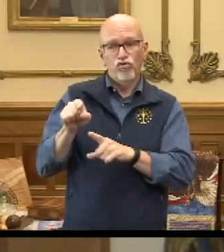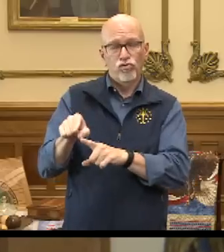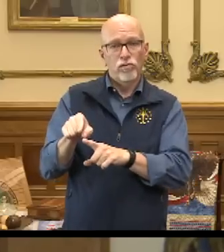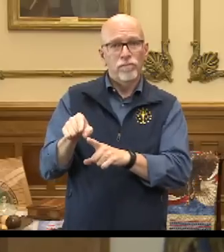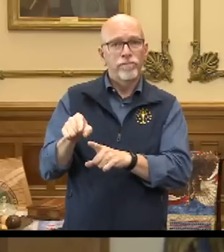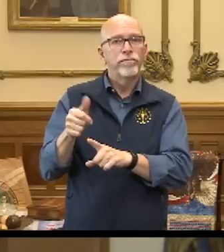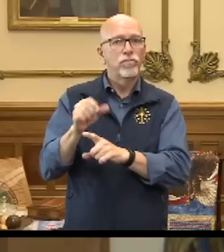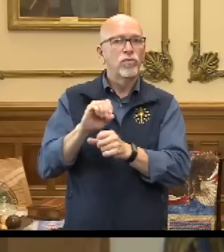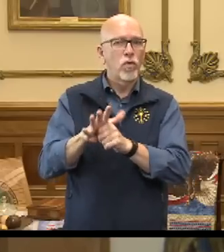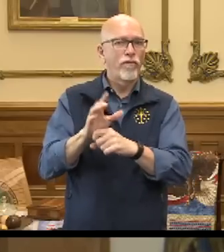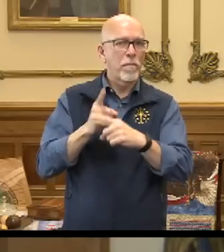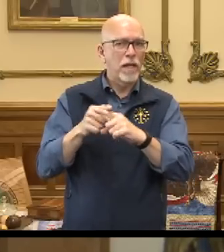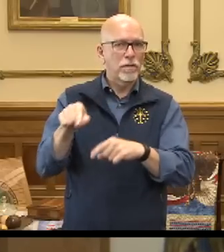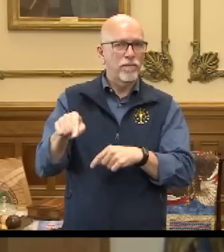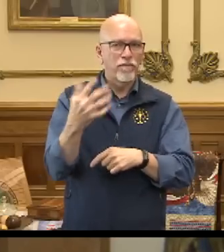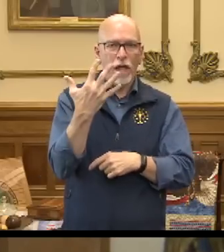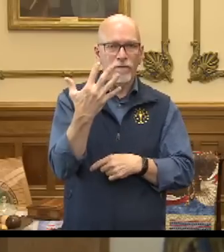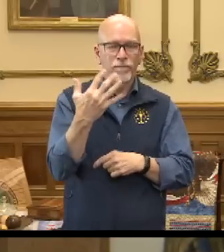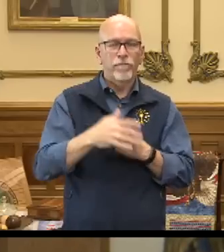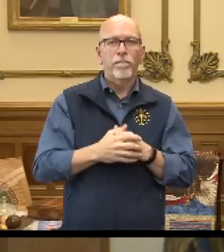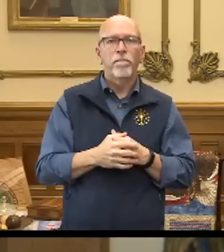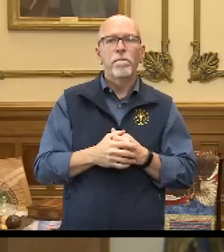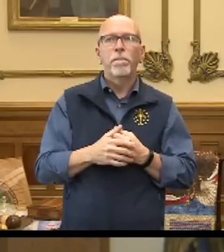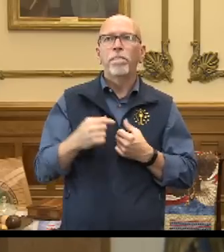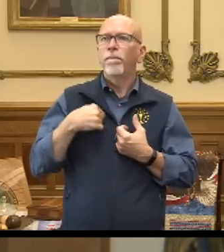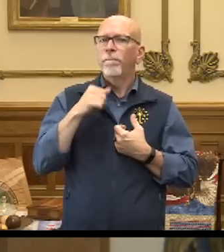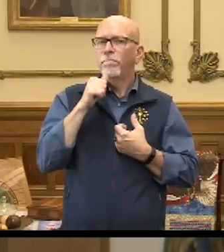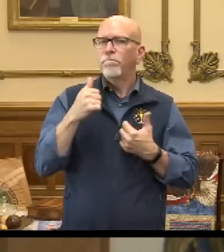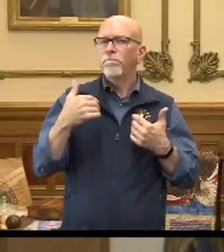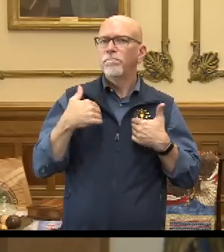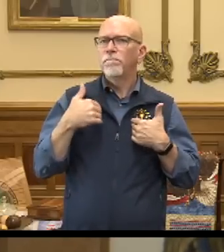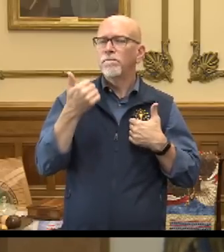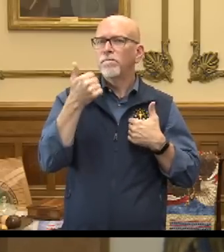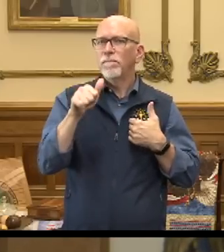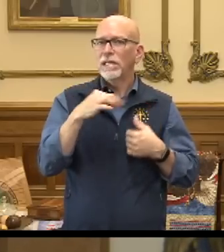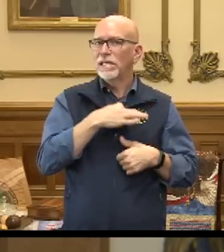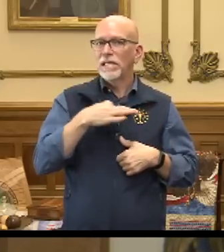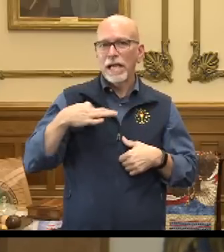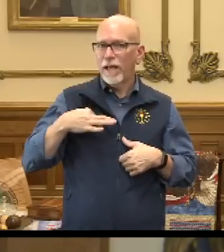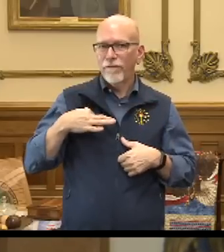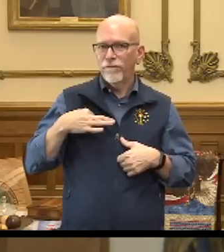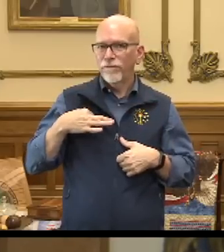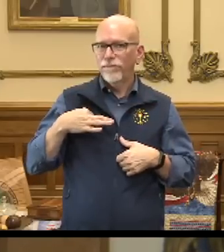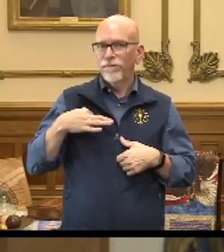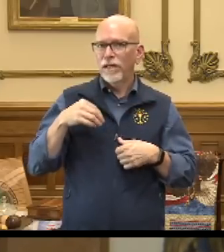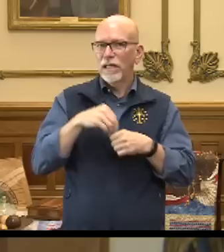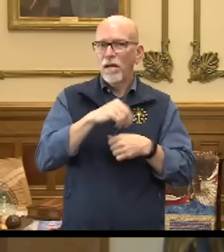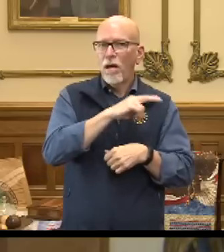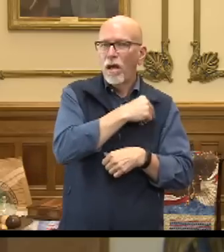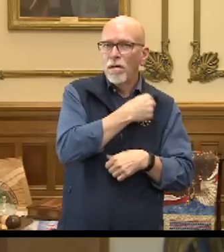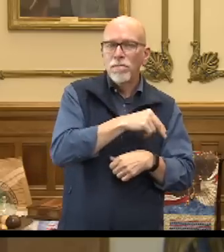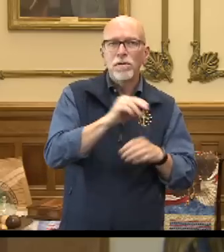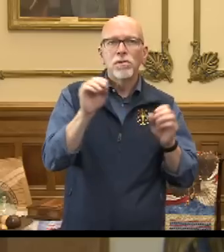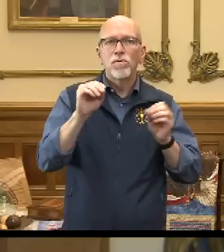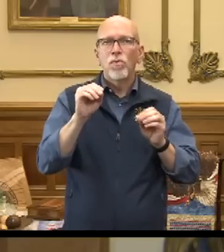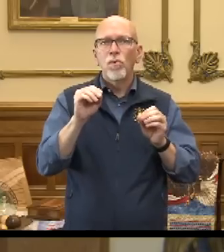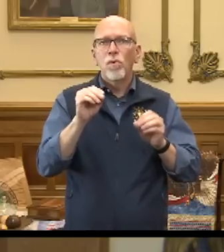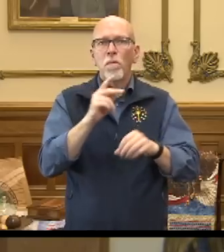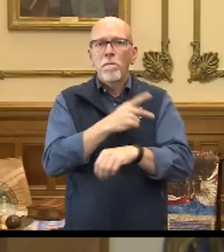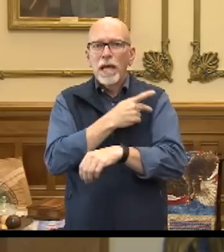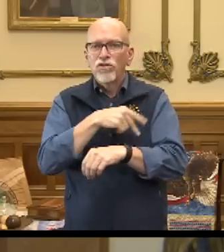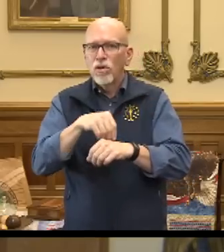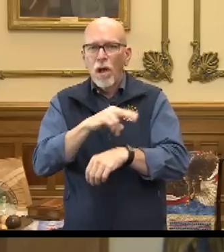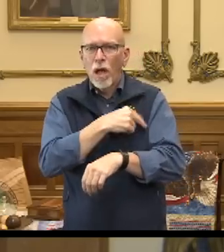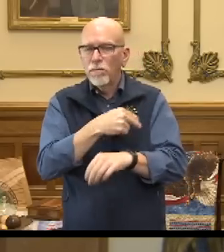are COVID-19 positive. I don't have any staff in the hospital. I don't have any patients